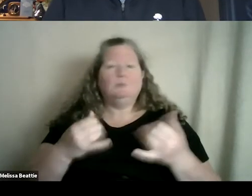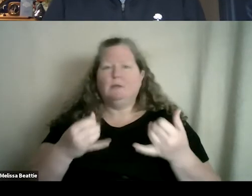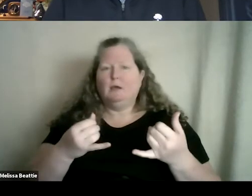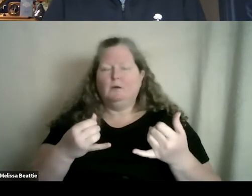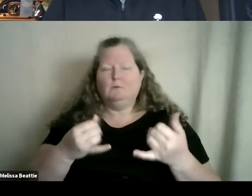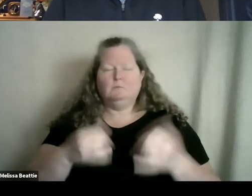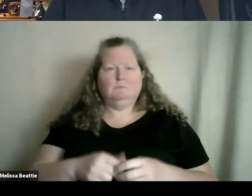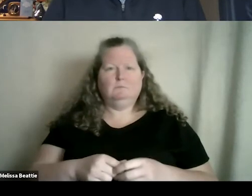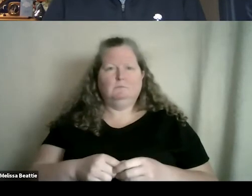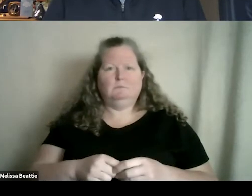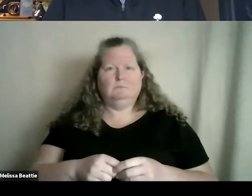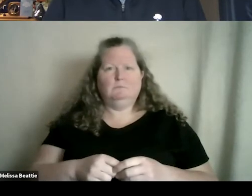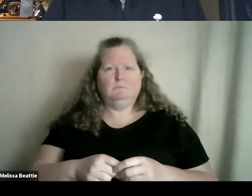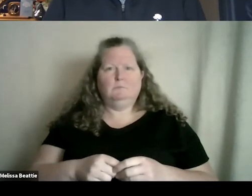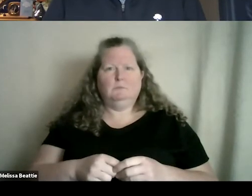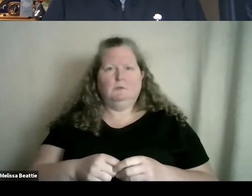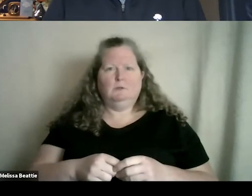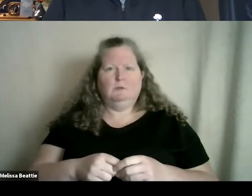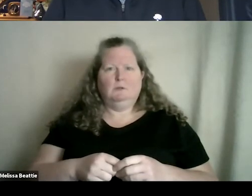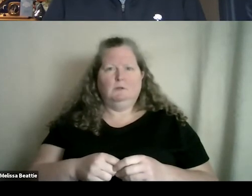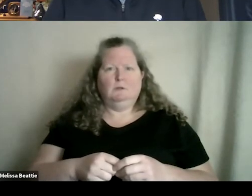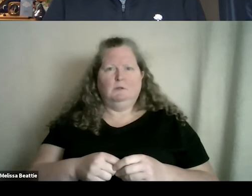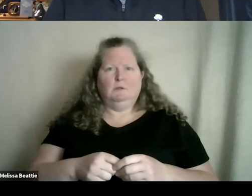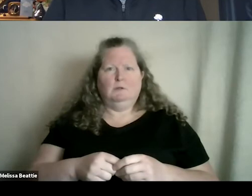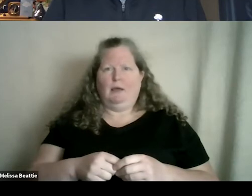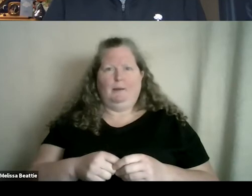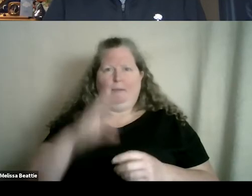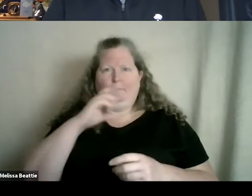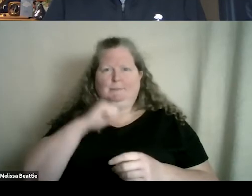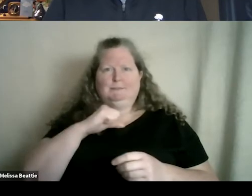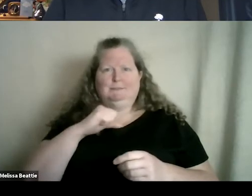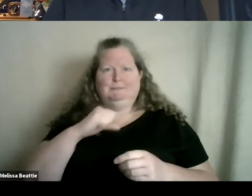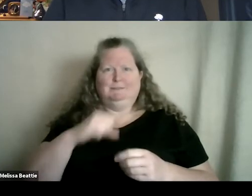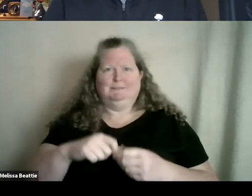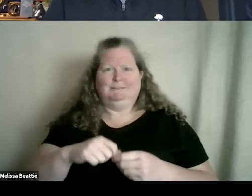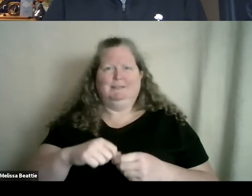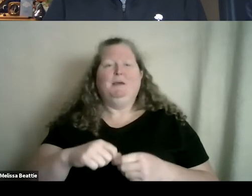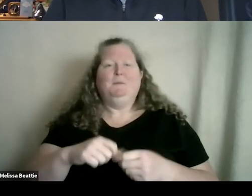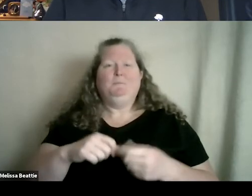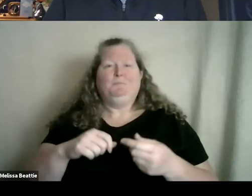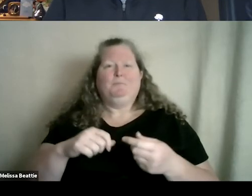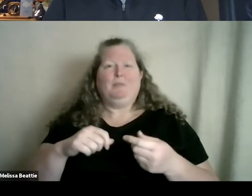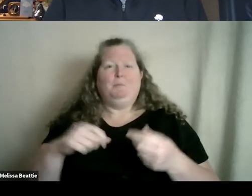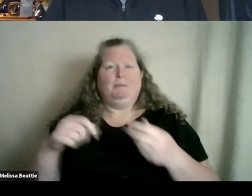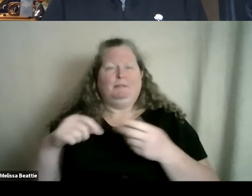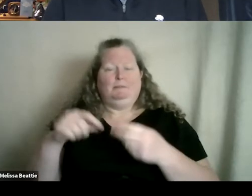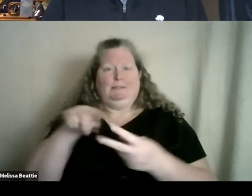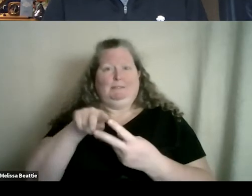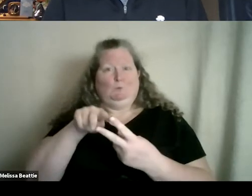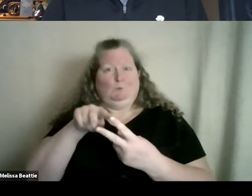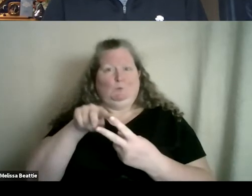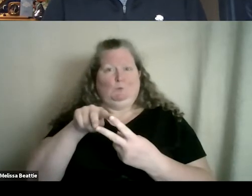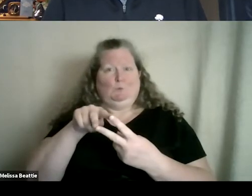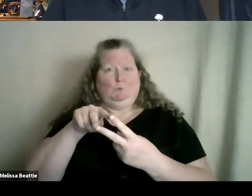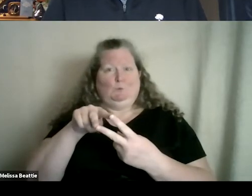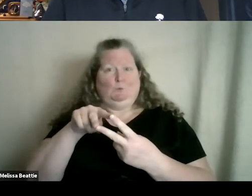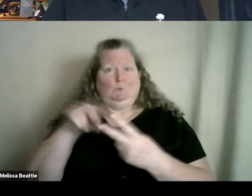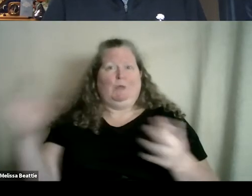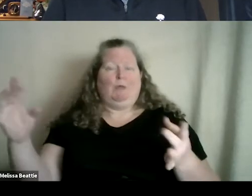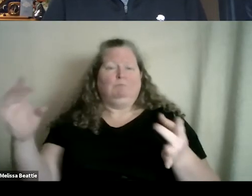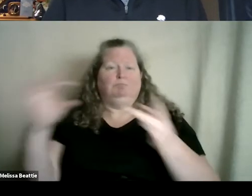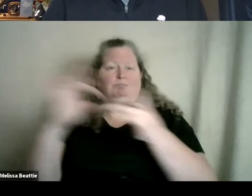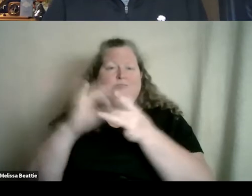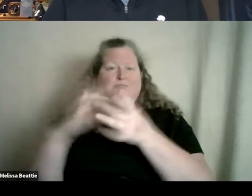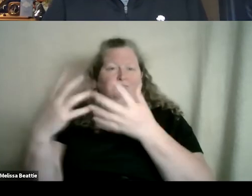framework. And those two things marry really, really well. They do marry really, really well, but they are assuming 2 different